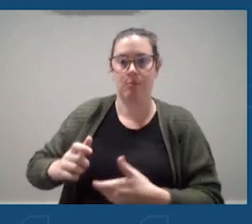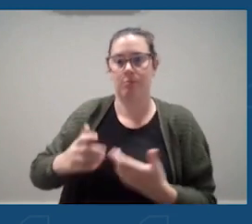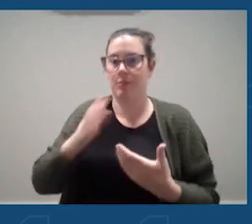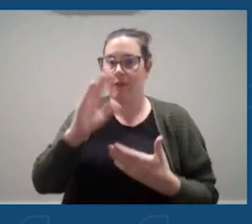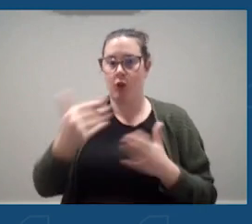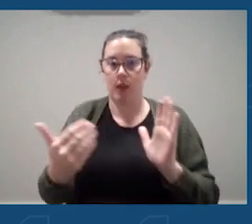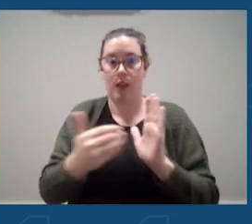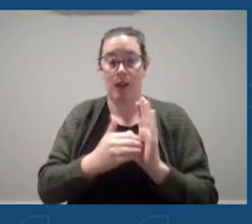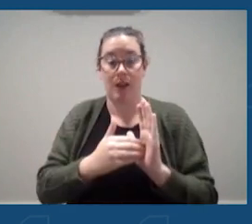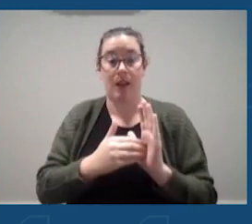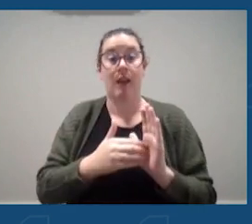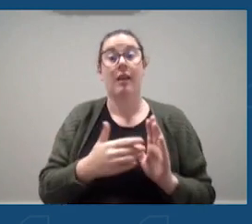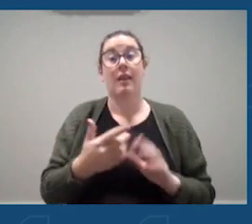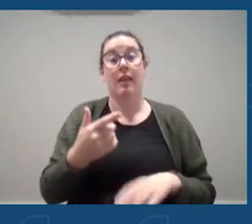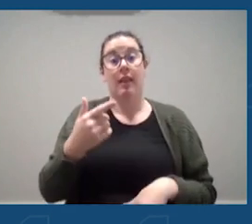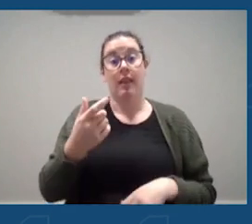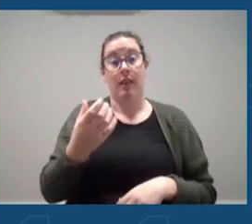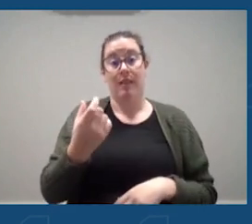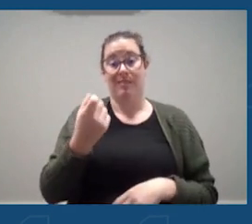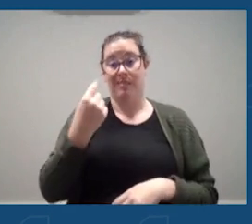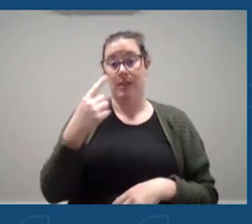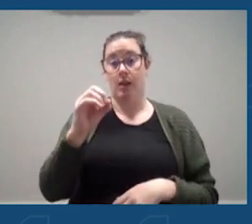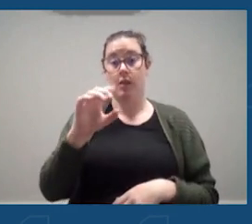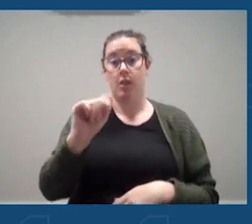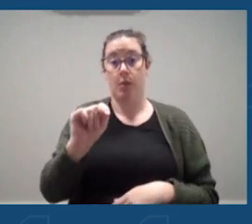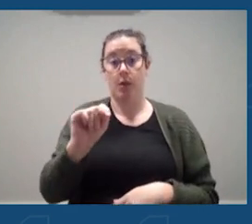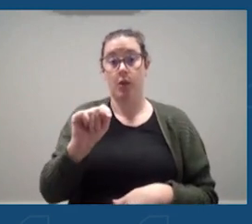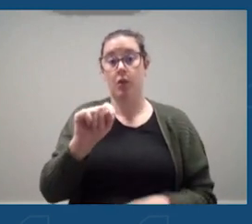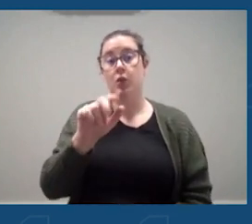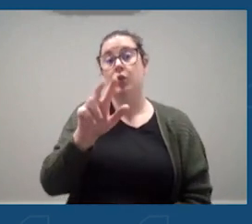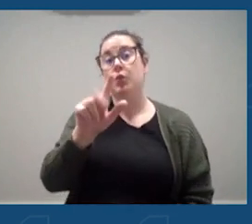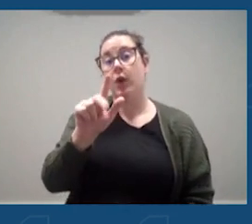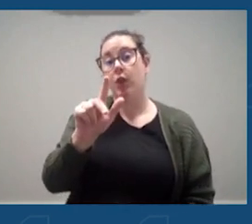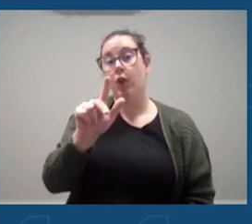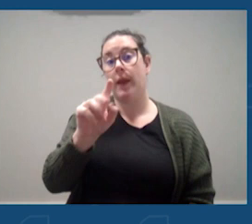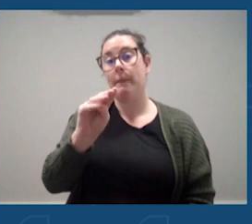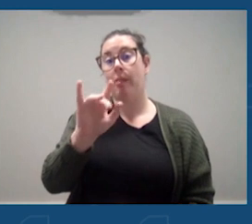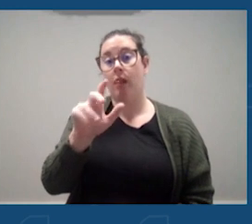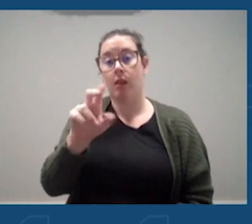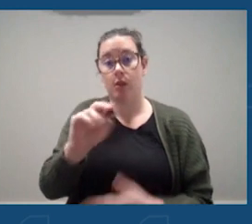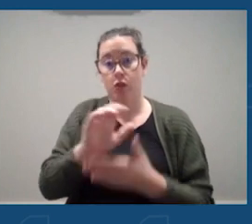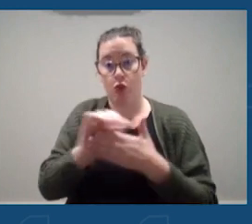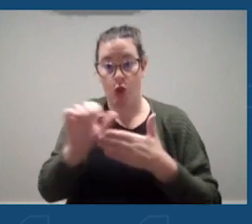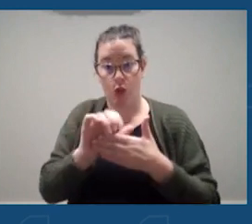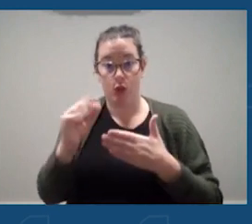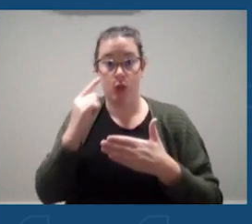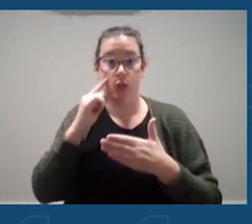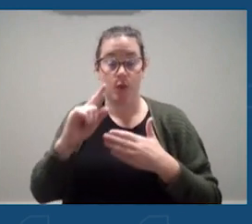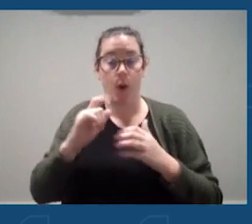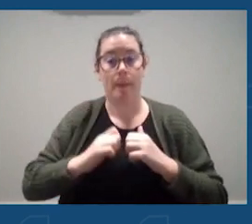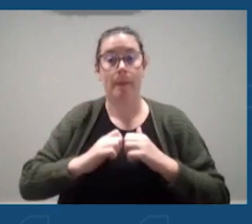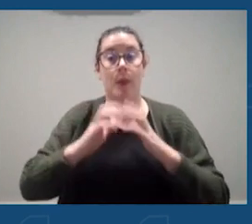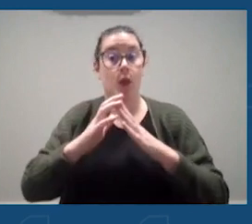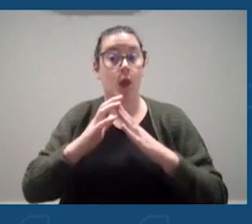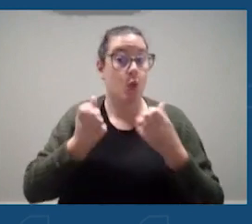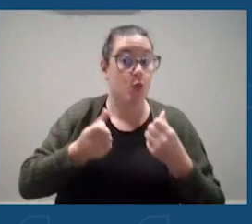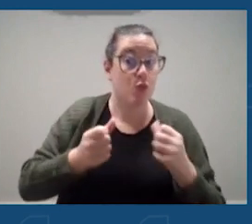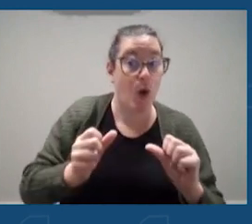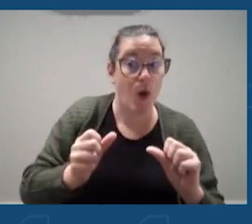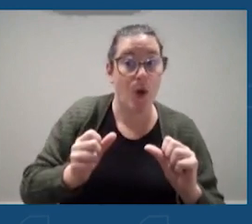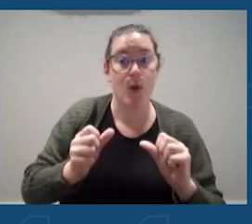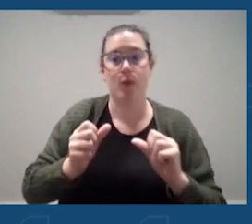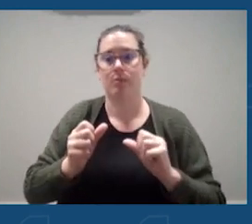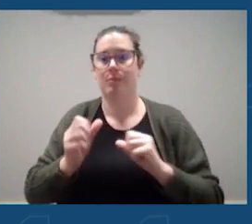$43 million in critical infrastructure funding. I'm not talking about building roads and bridges. I'm talking about building security, security in